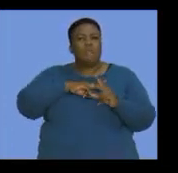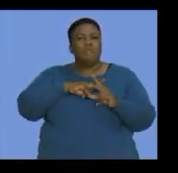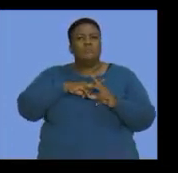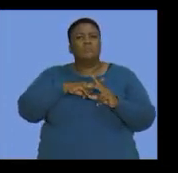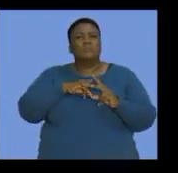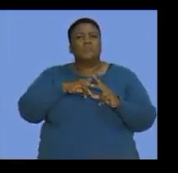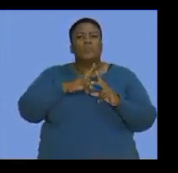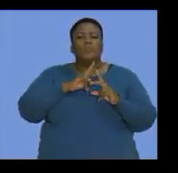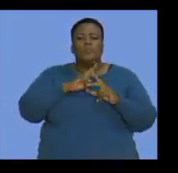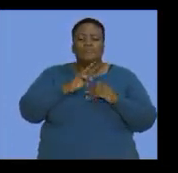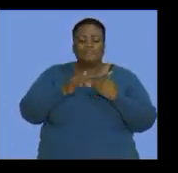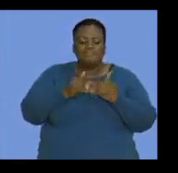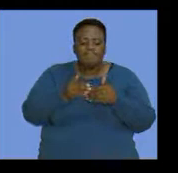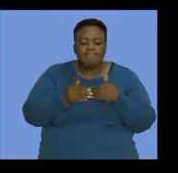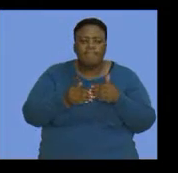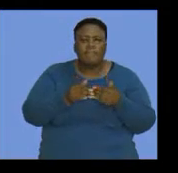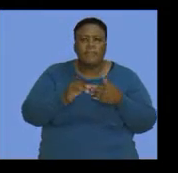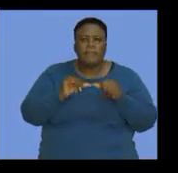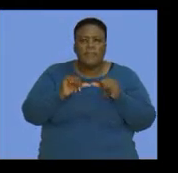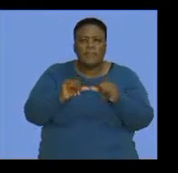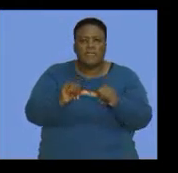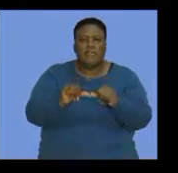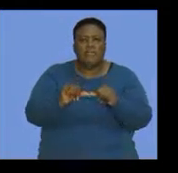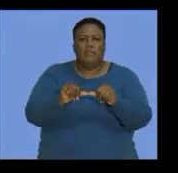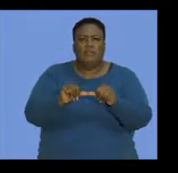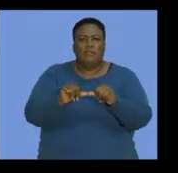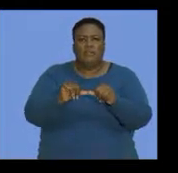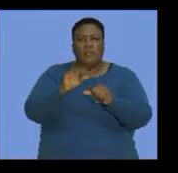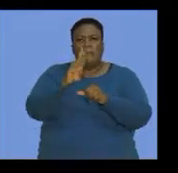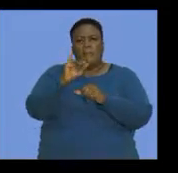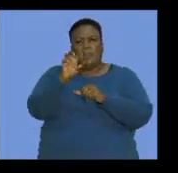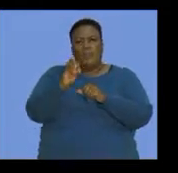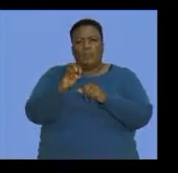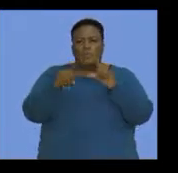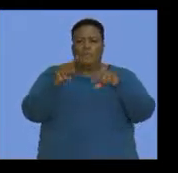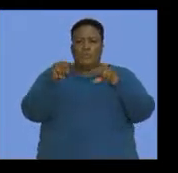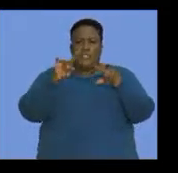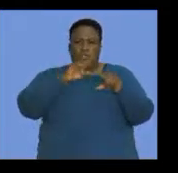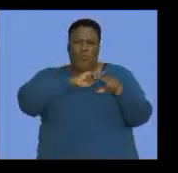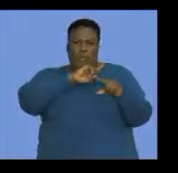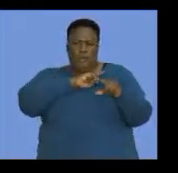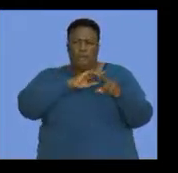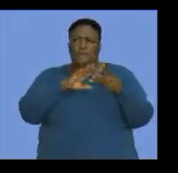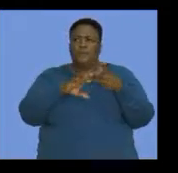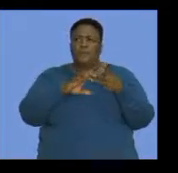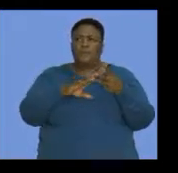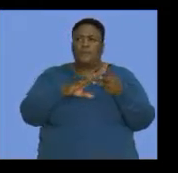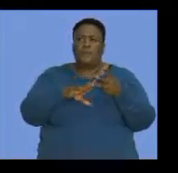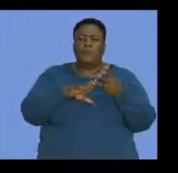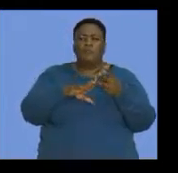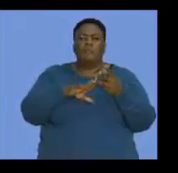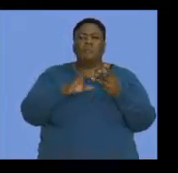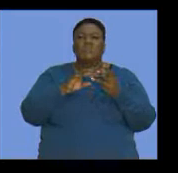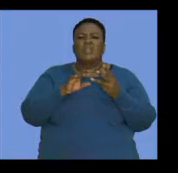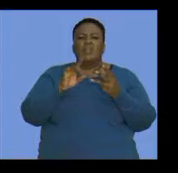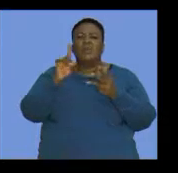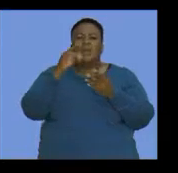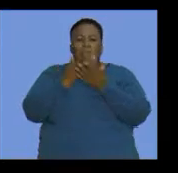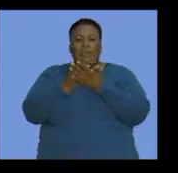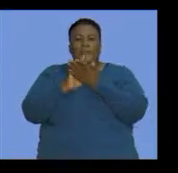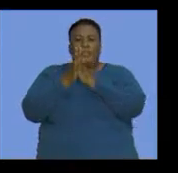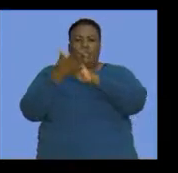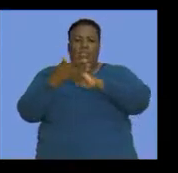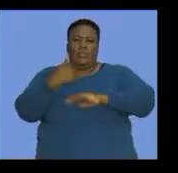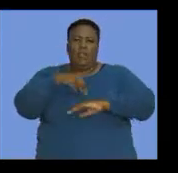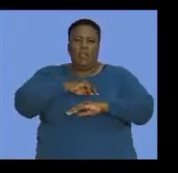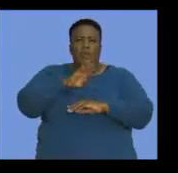It's important for us to gather what are the threats that currently our diversity faces. We're going to spend some time looking at habitat